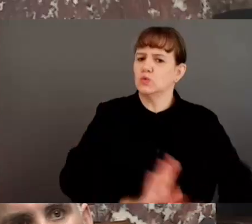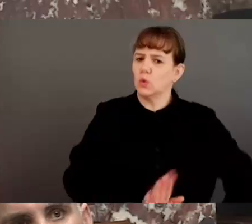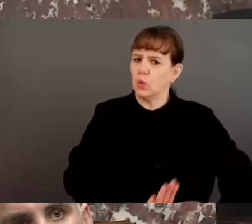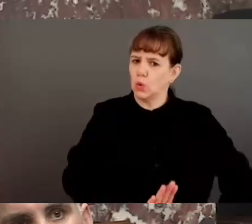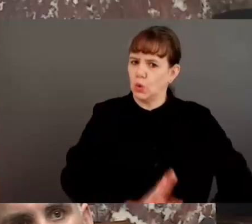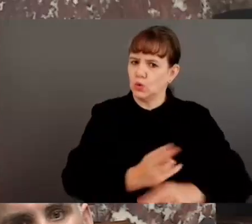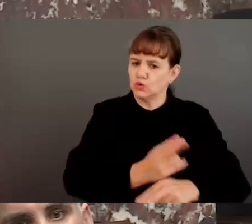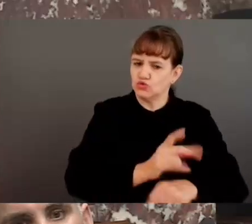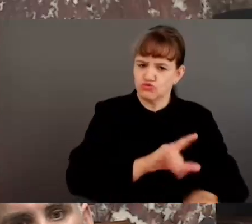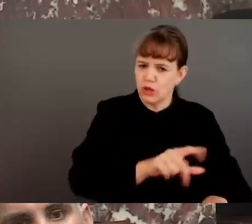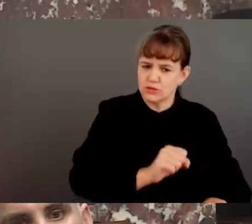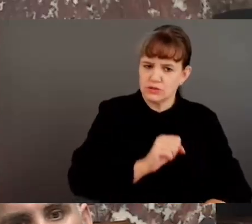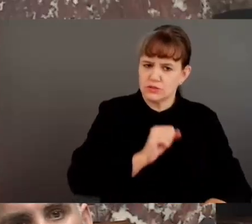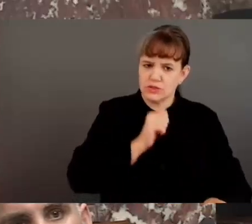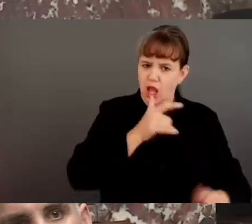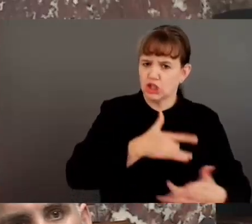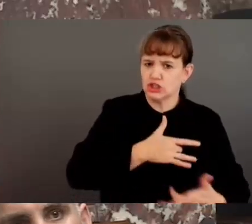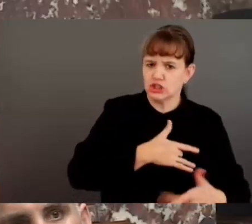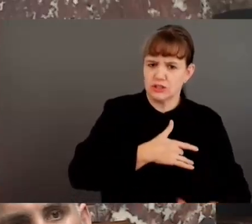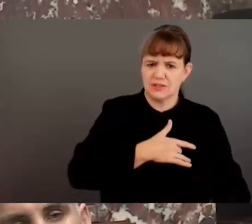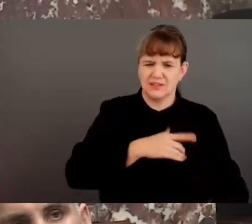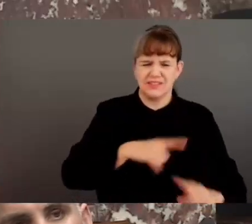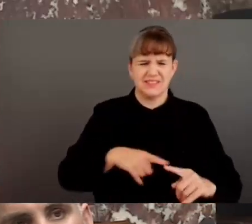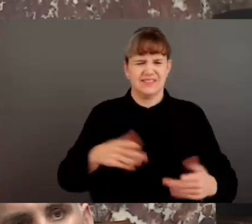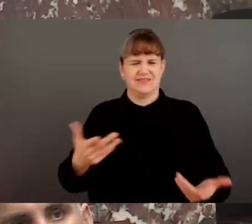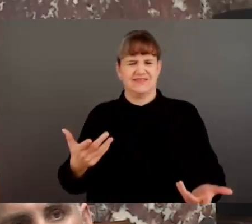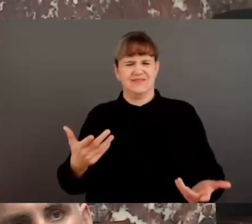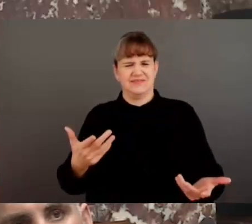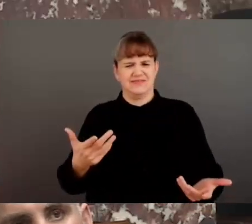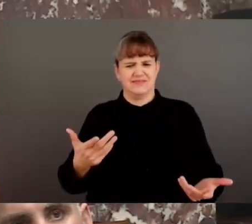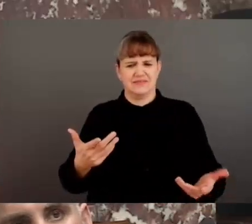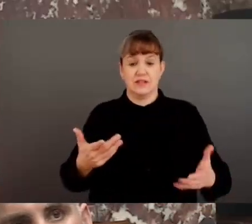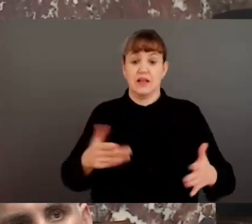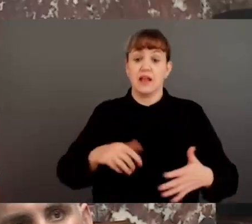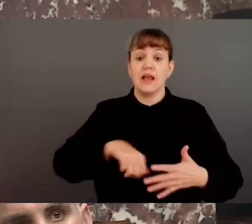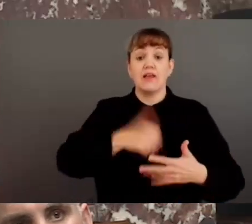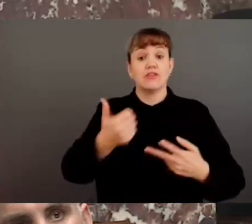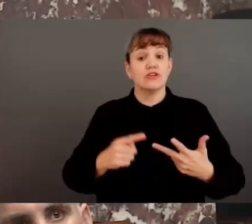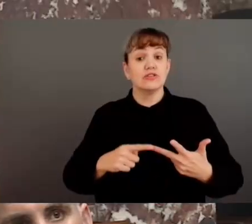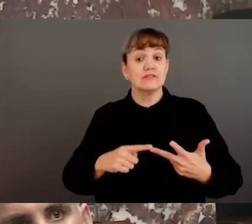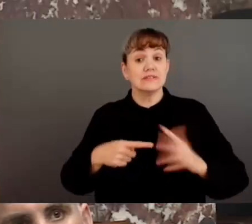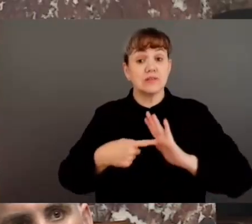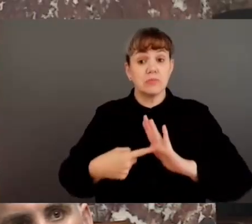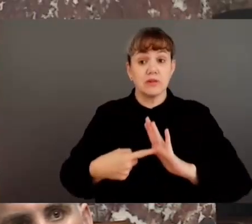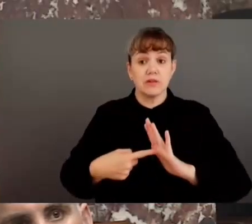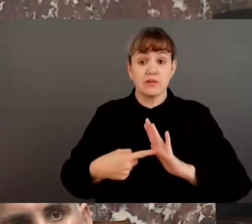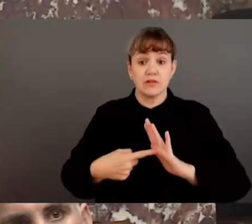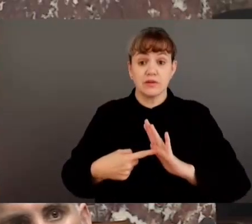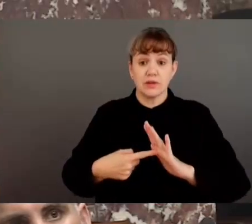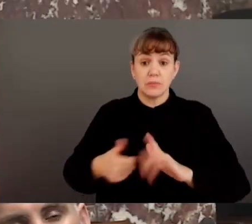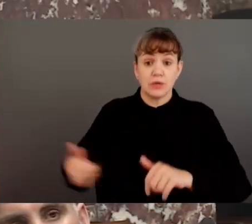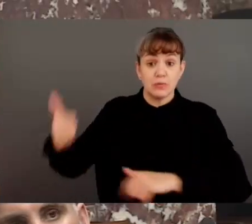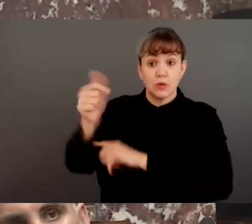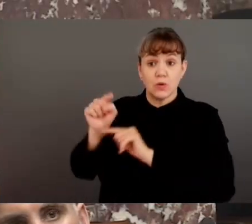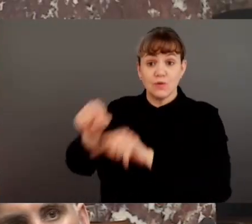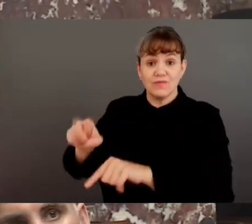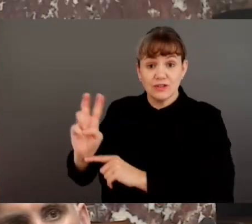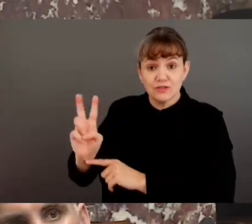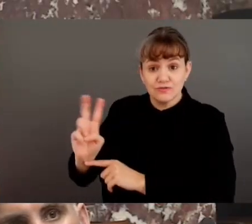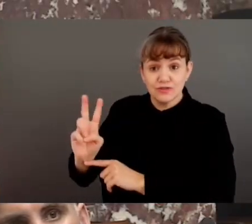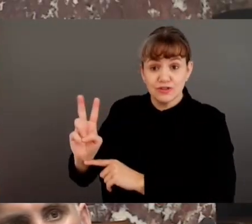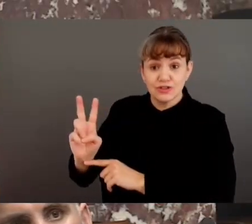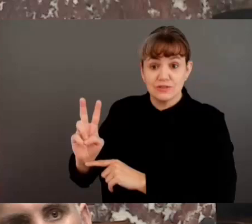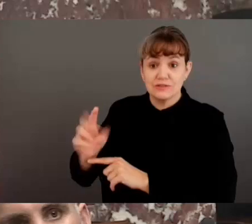We have the Premier go to Vancouver and say that decriminalization has been a failure. The Minister of Health gets up 20 minutes ago